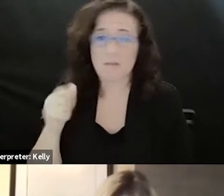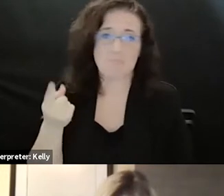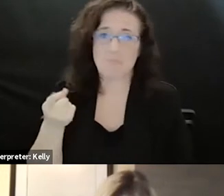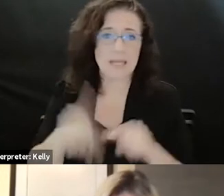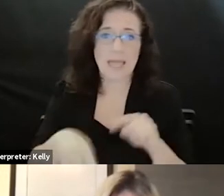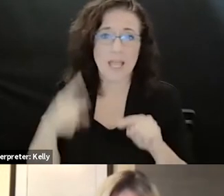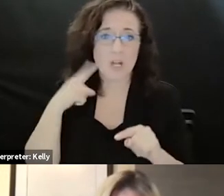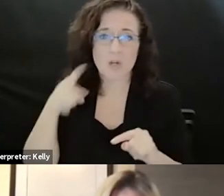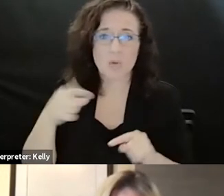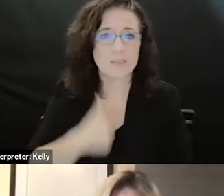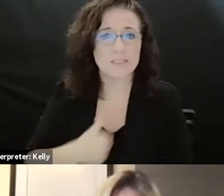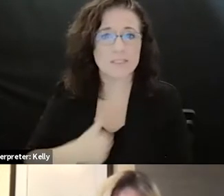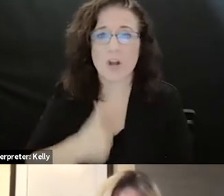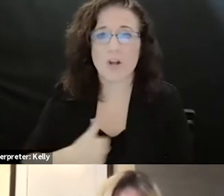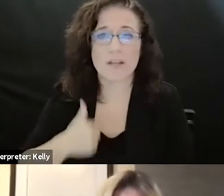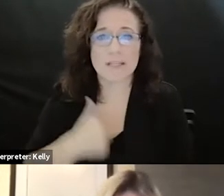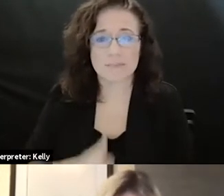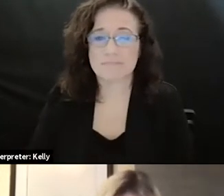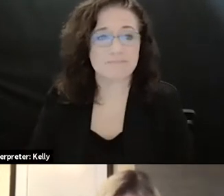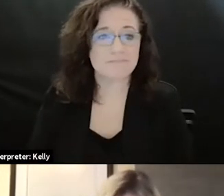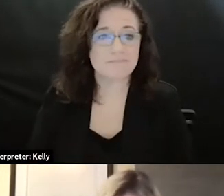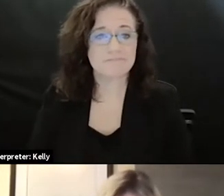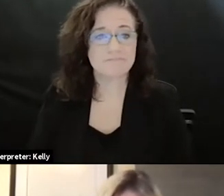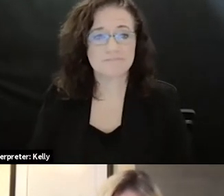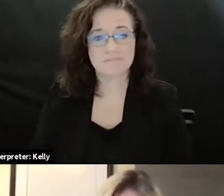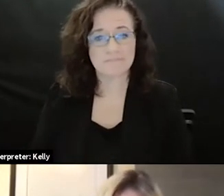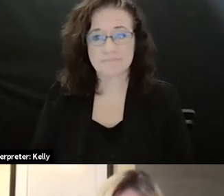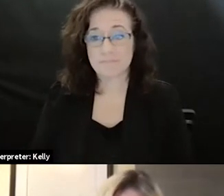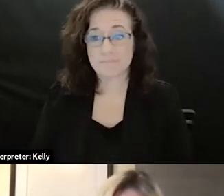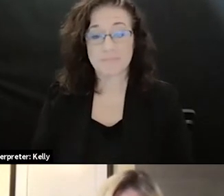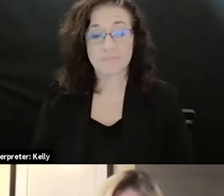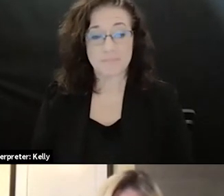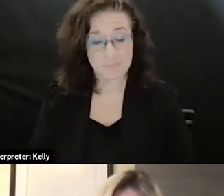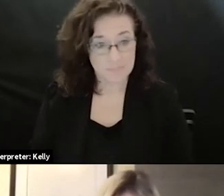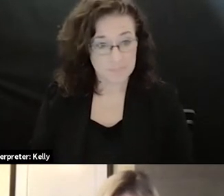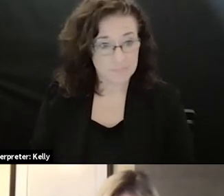i'm sorry ms rivera we are not able to hear you